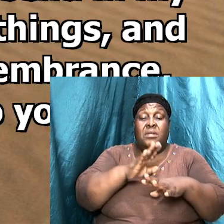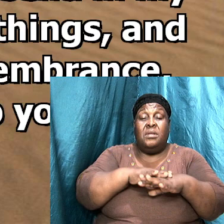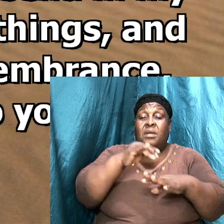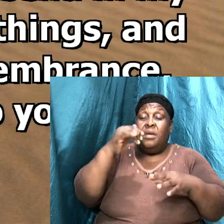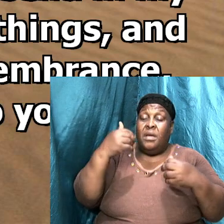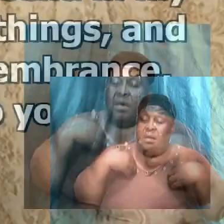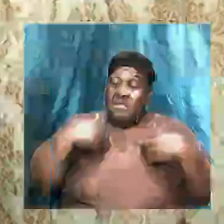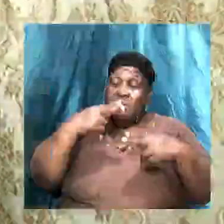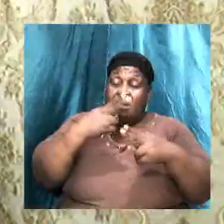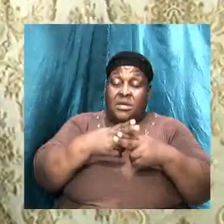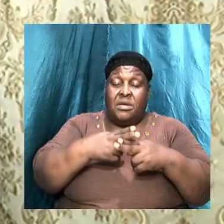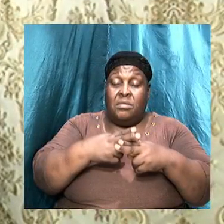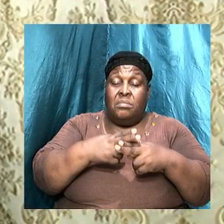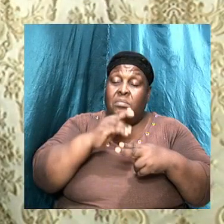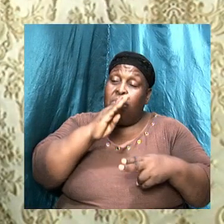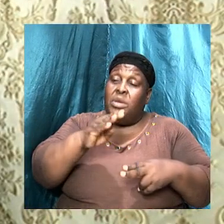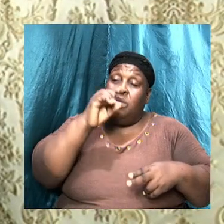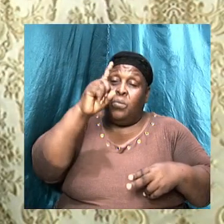one.